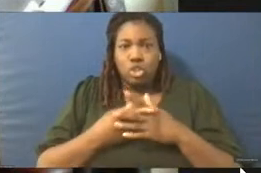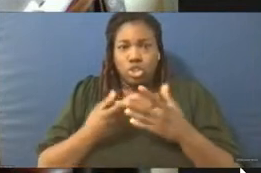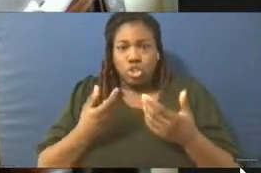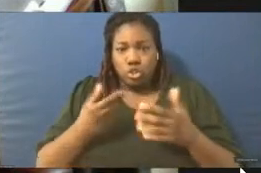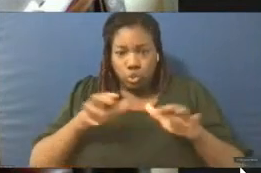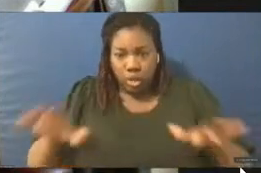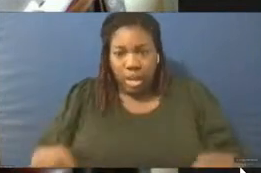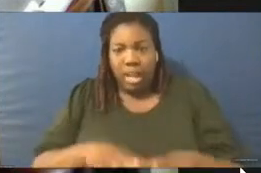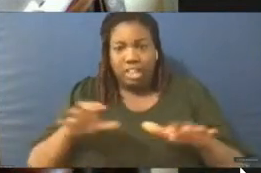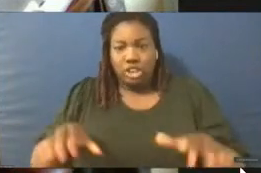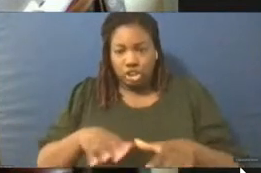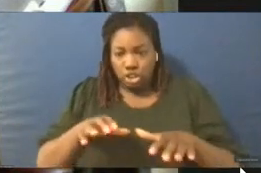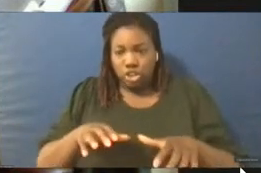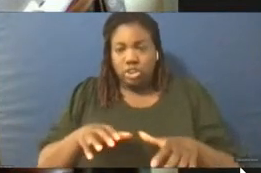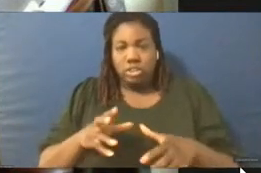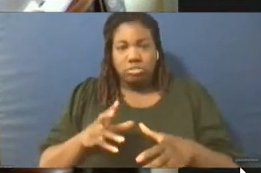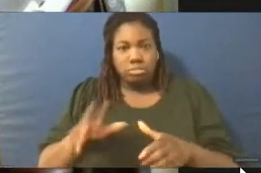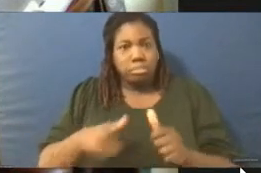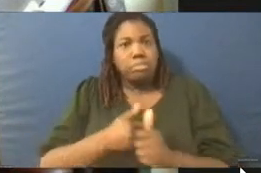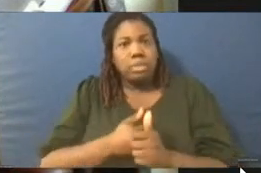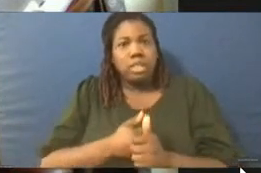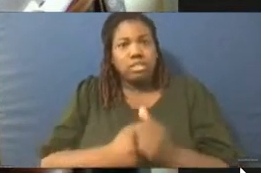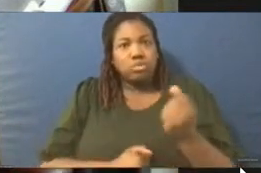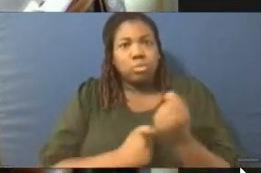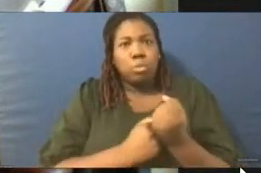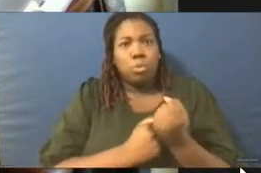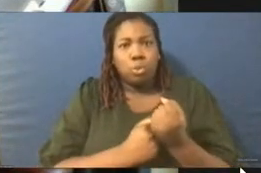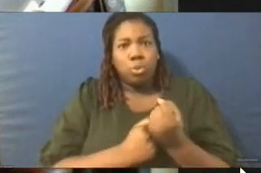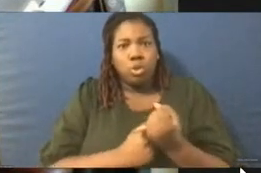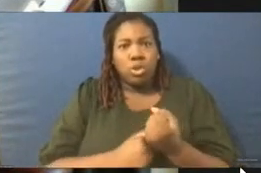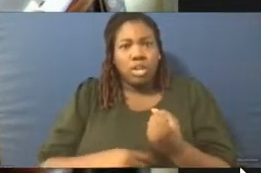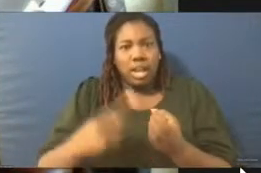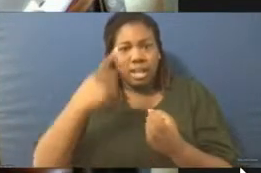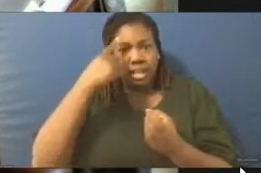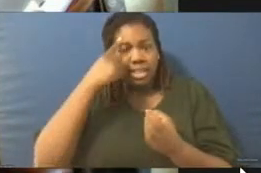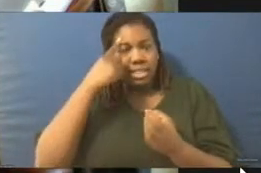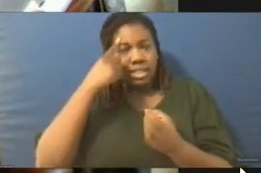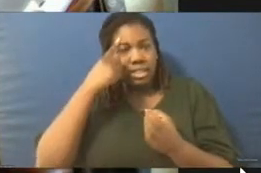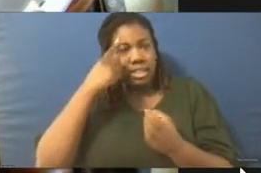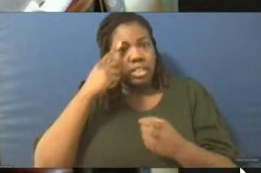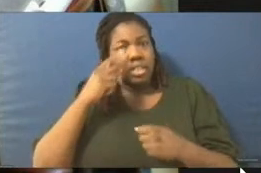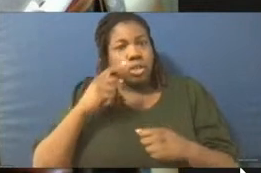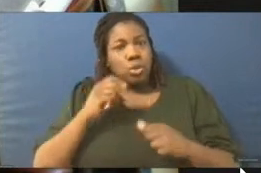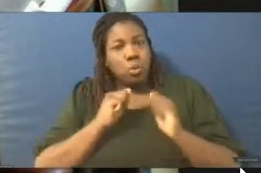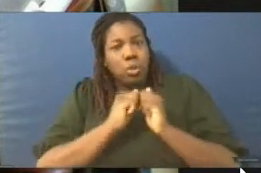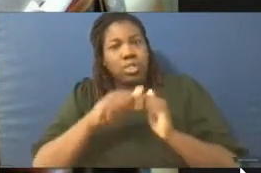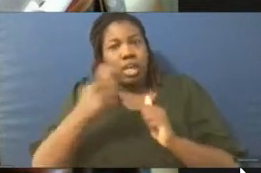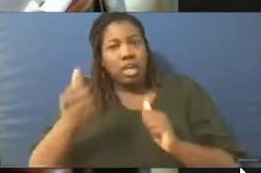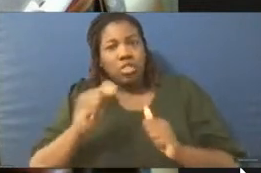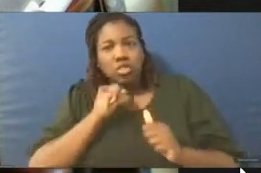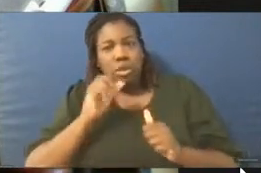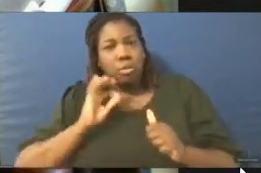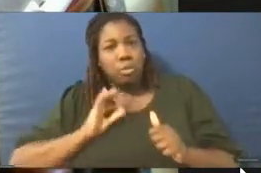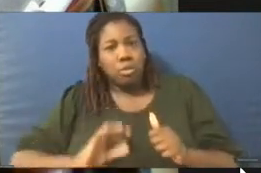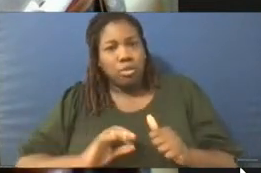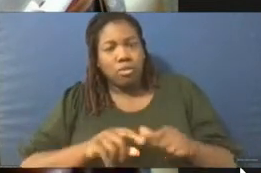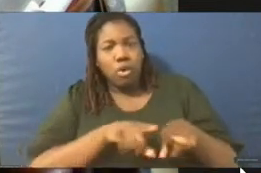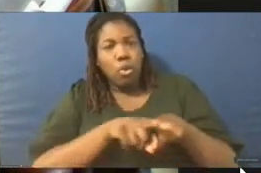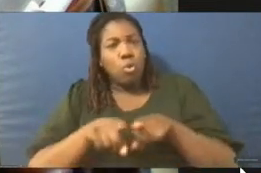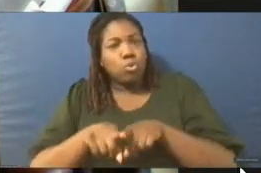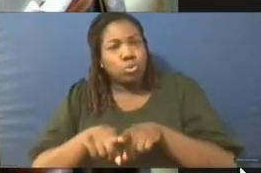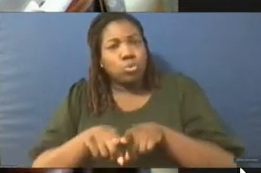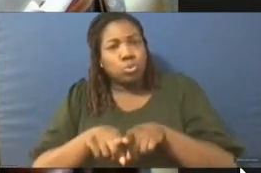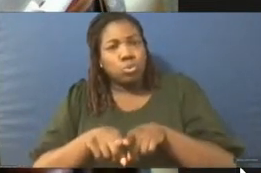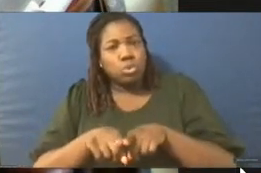behind the words. And I think the truth also lies there with other nonprofits and of course our